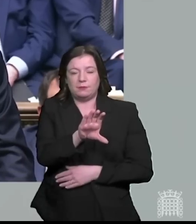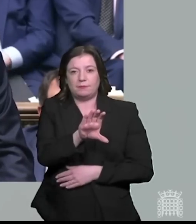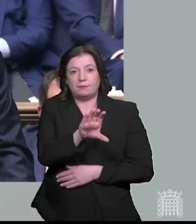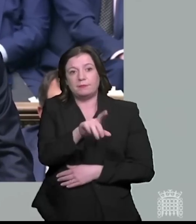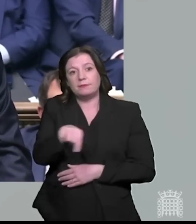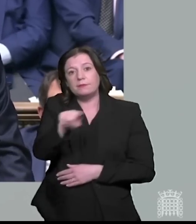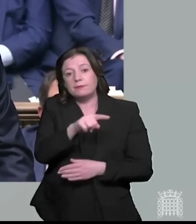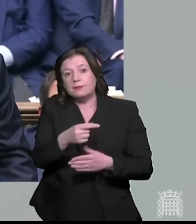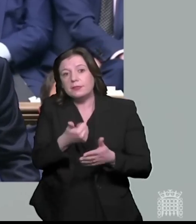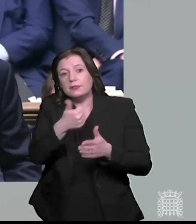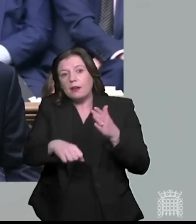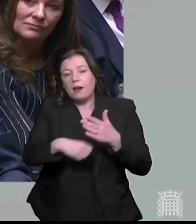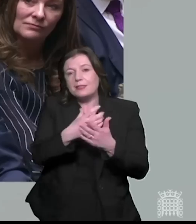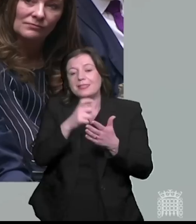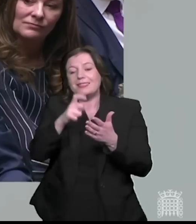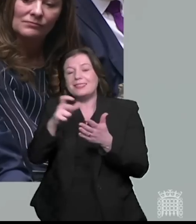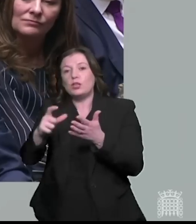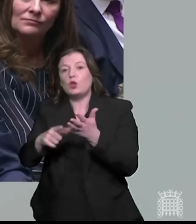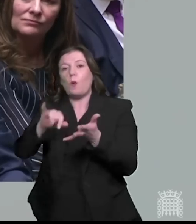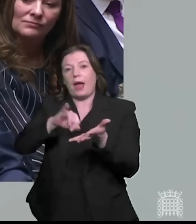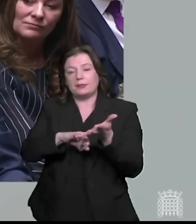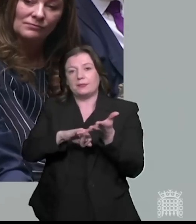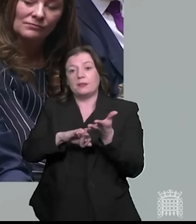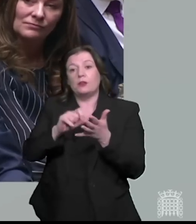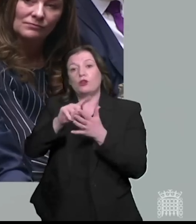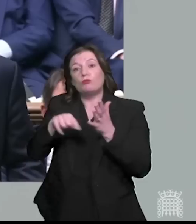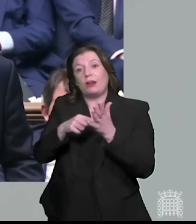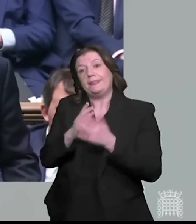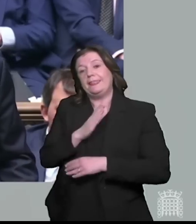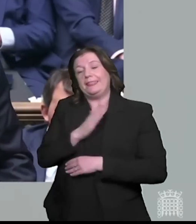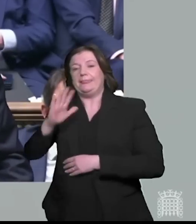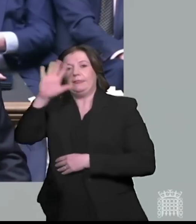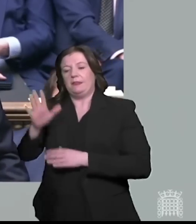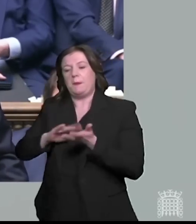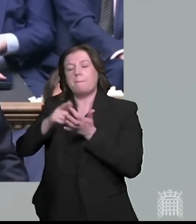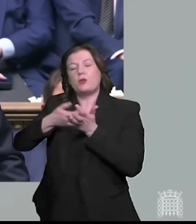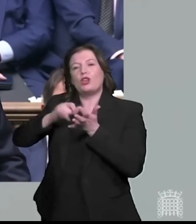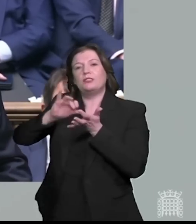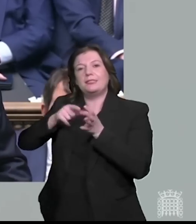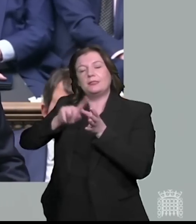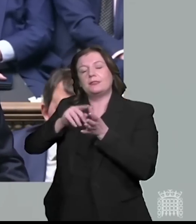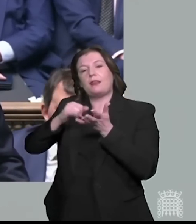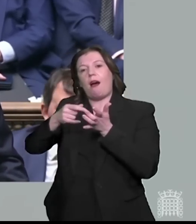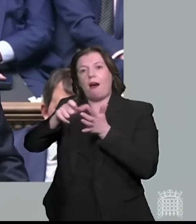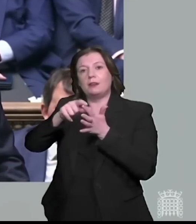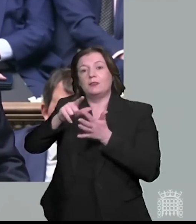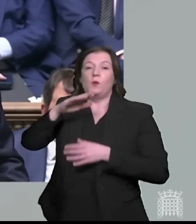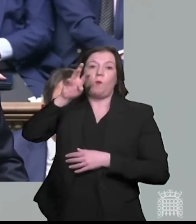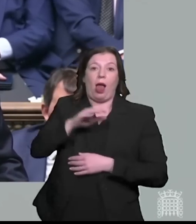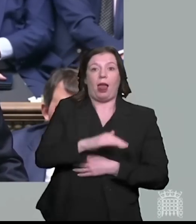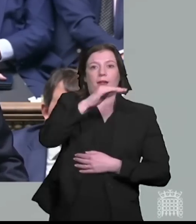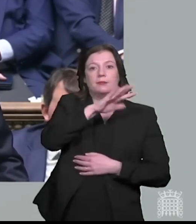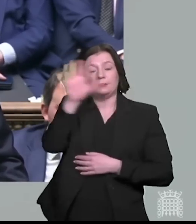for the early development of CCUS, starting with projects from our East Coast to Merseyside to North Wales, paving the